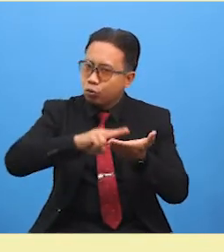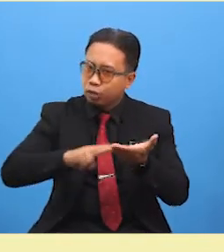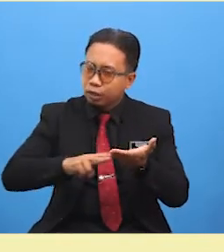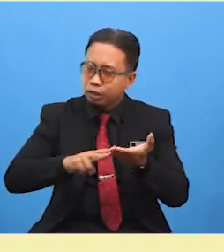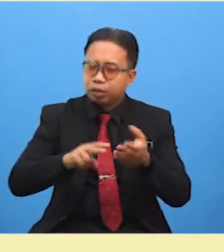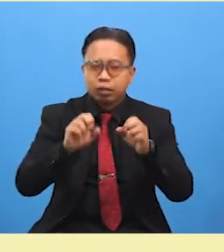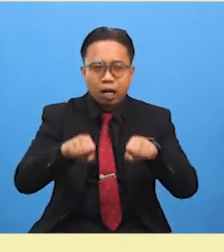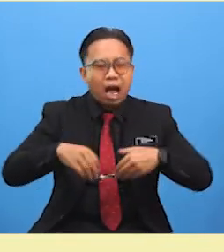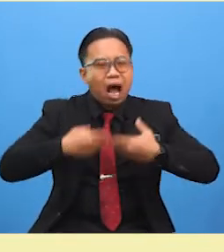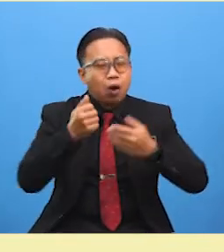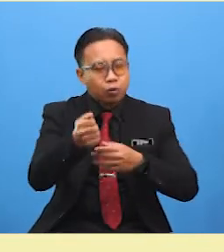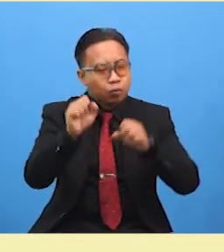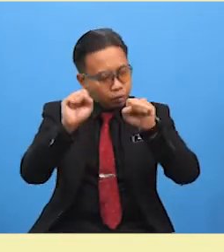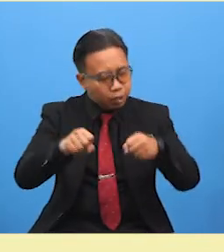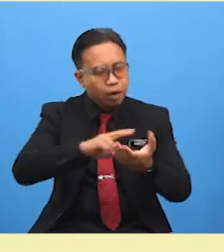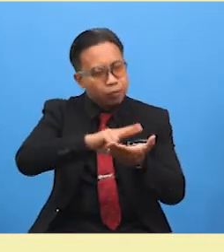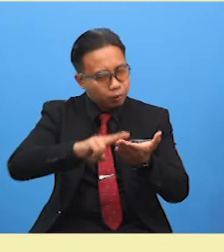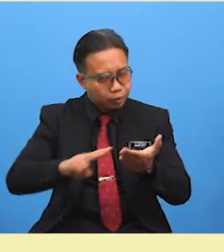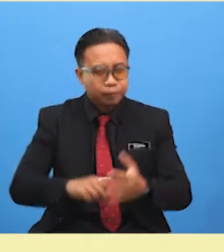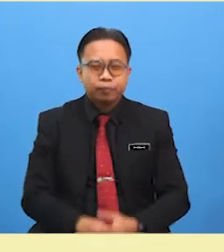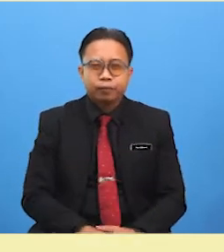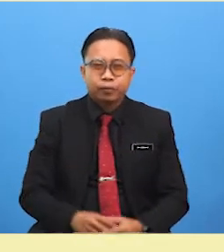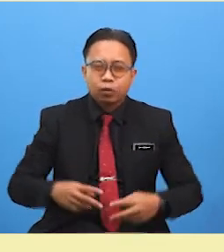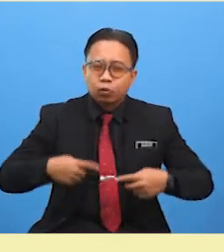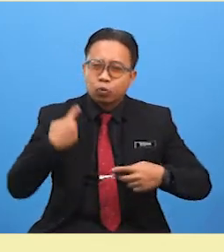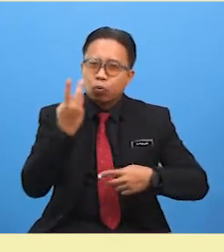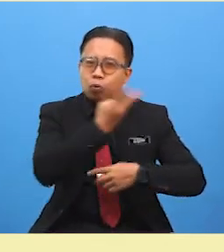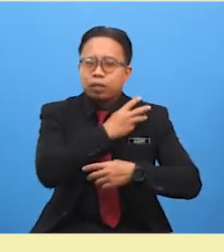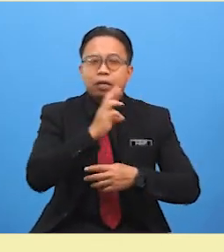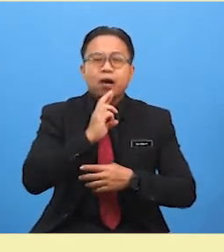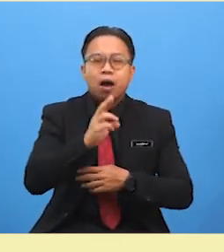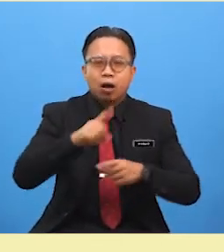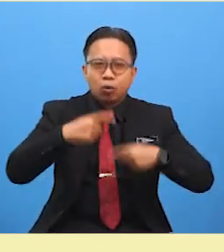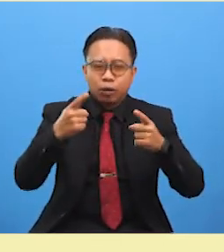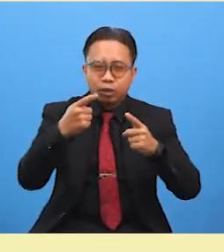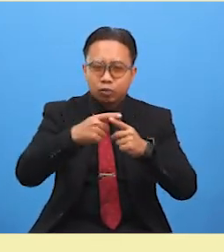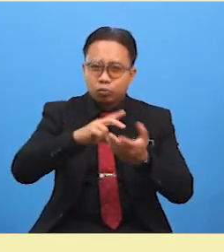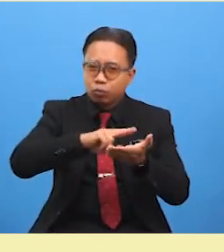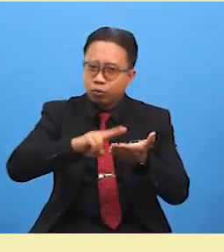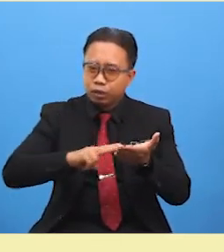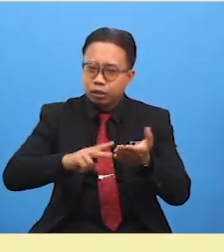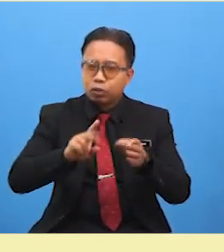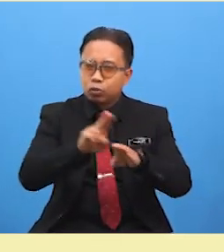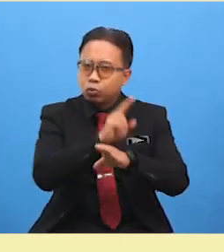read? So today, on this beautiful day, we are going to learn to read using THIEVS.